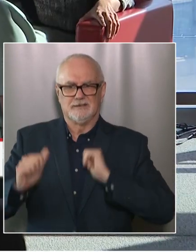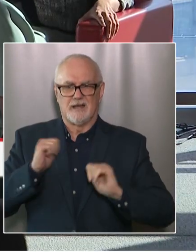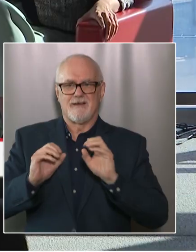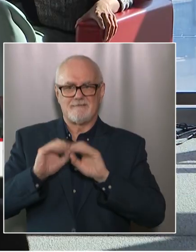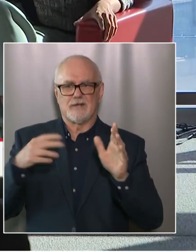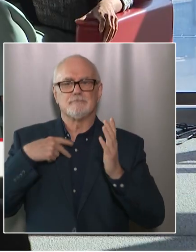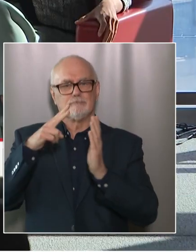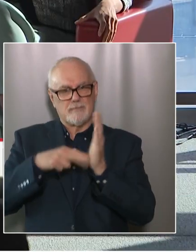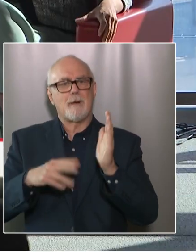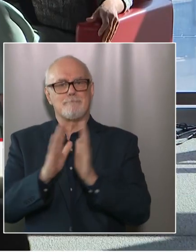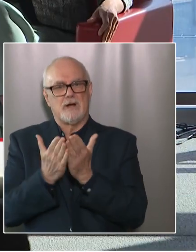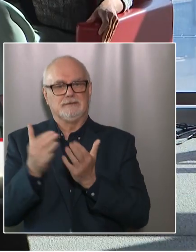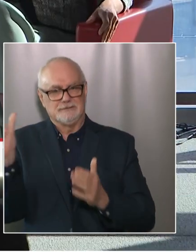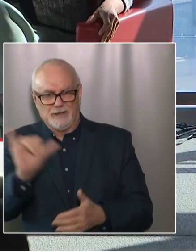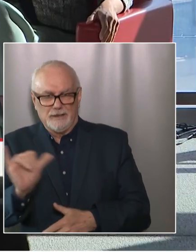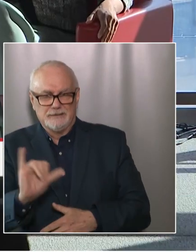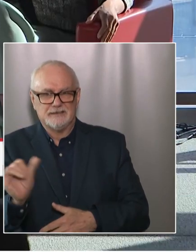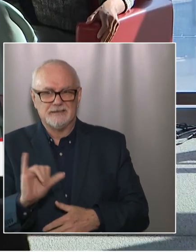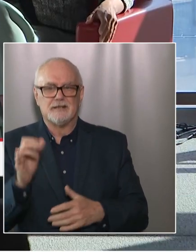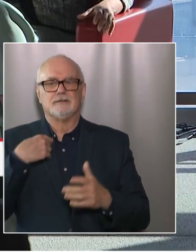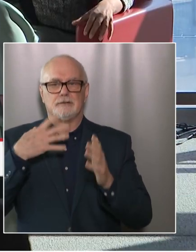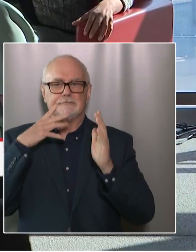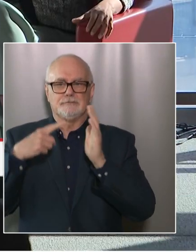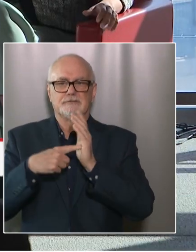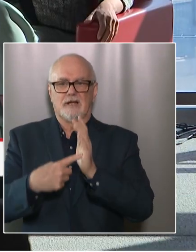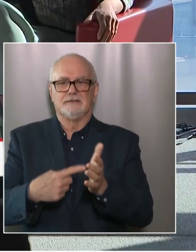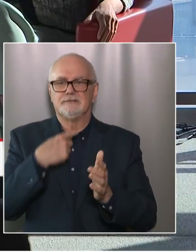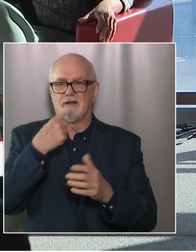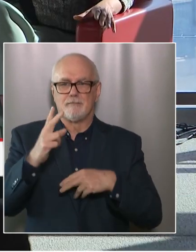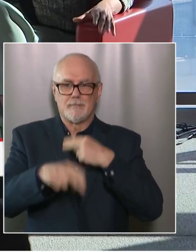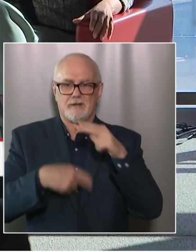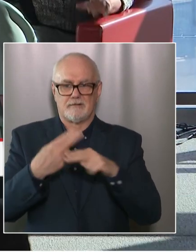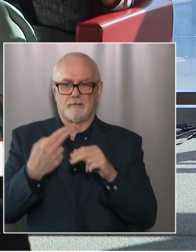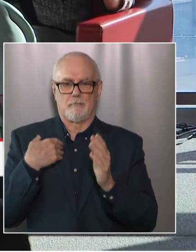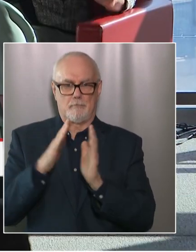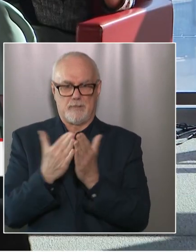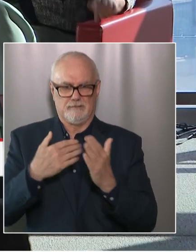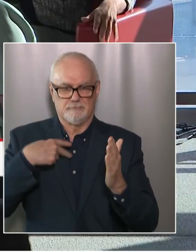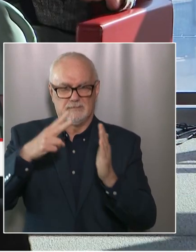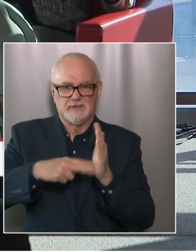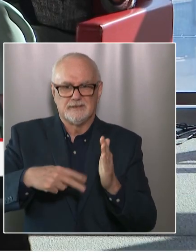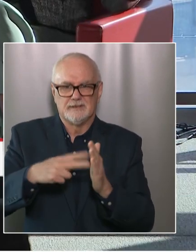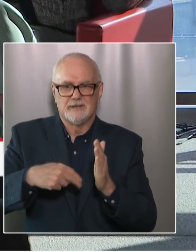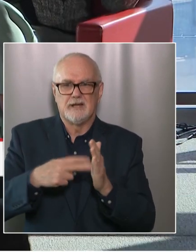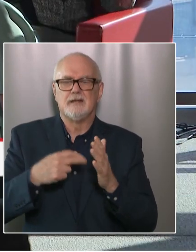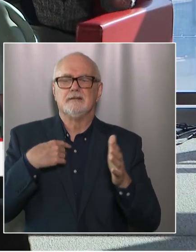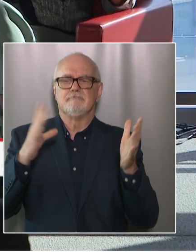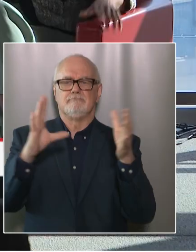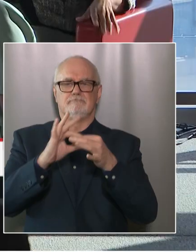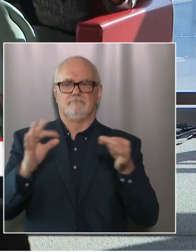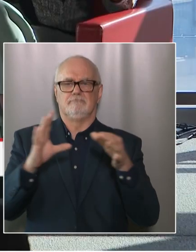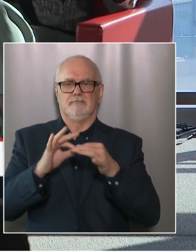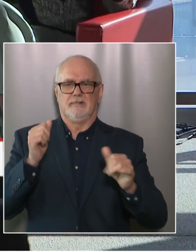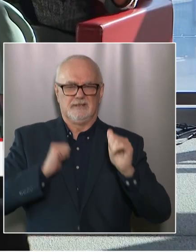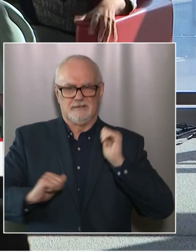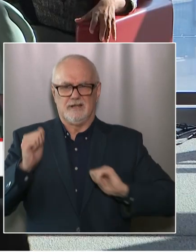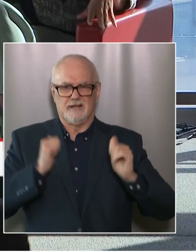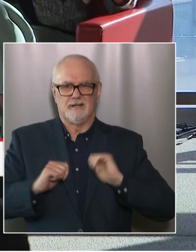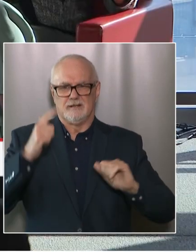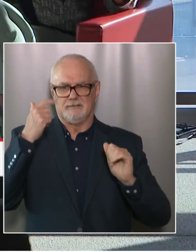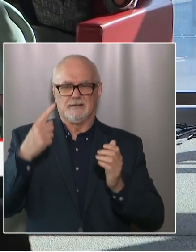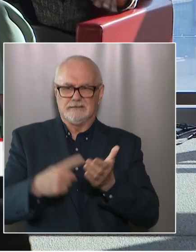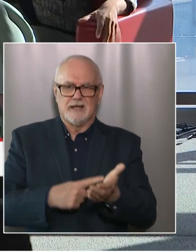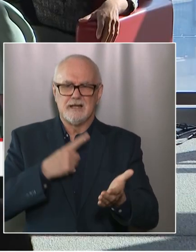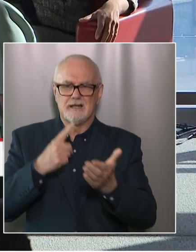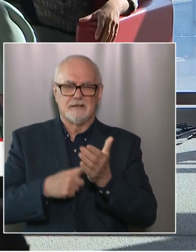I was going to share some books that I know you all are reading. But I say that to say that sometimes, and all of you, especially now, it's a